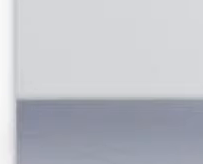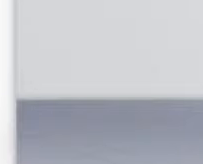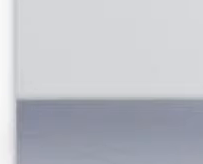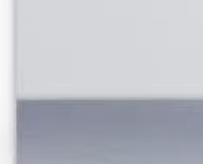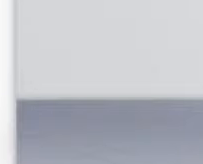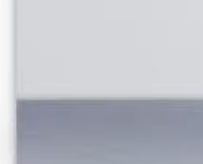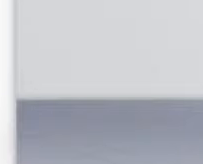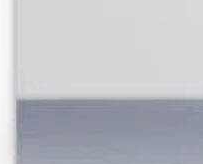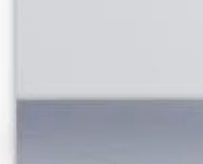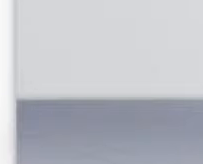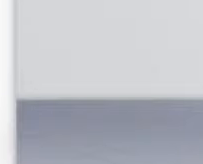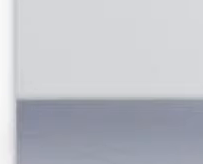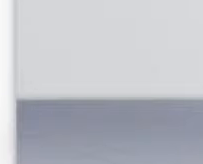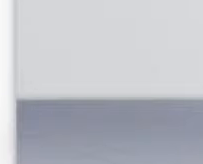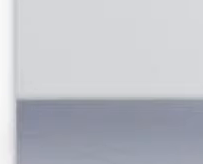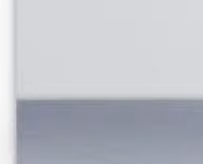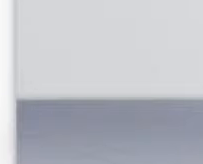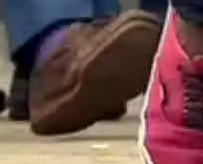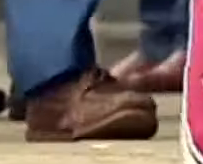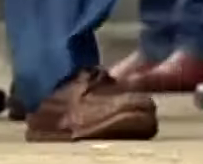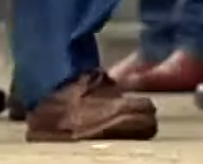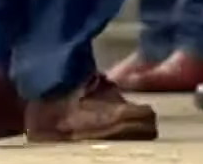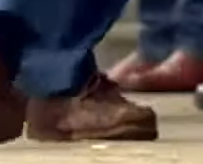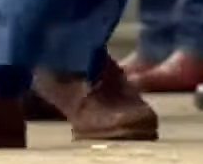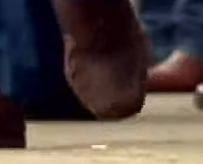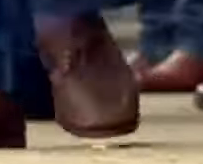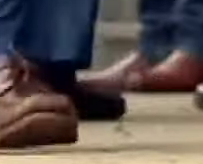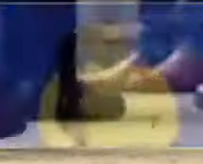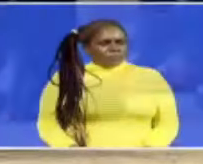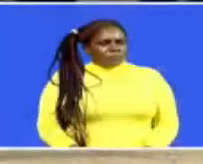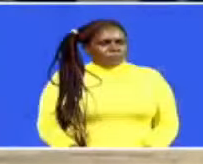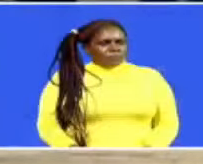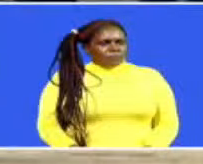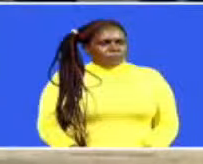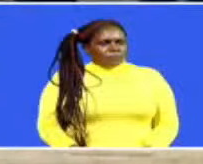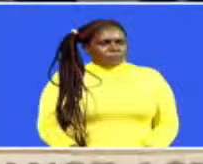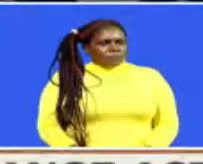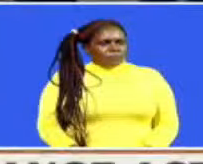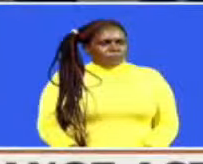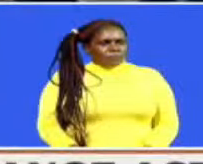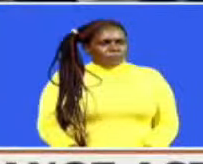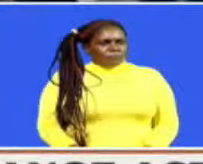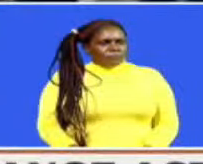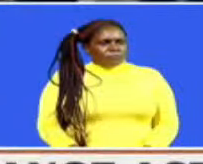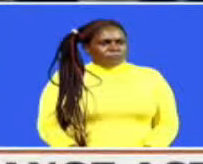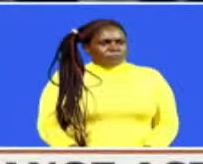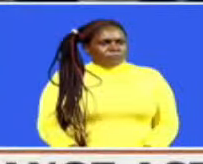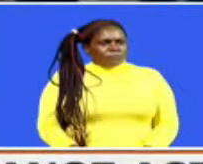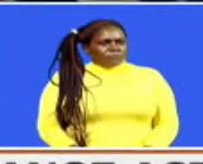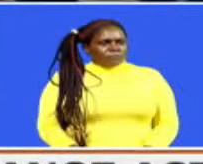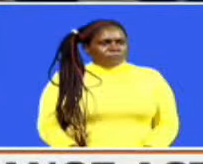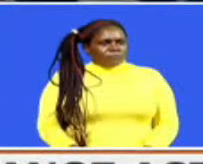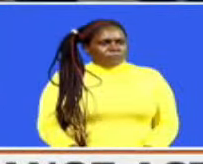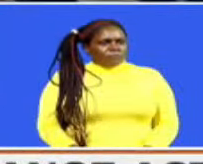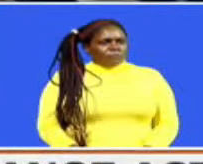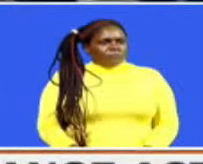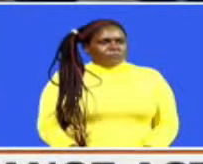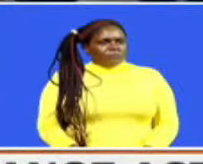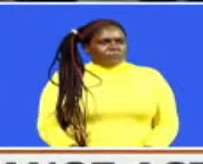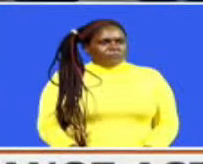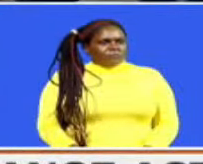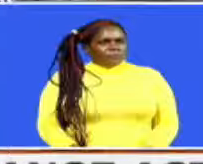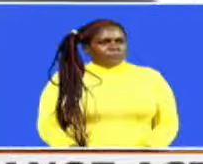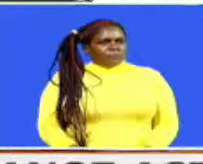amount for the period that contributions remain unpaid. Defaulters could be locked out of government services. But as the back and forth over the social